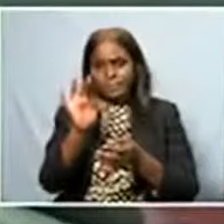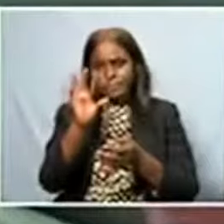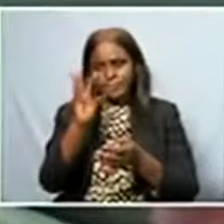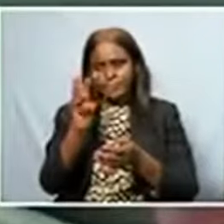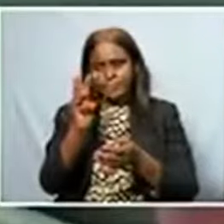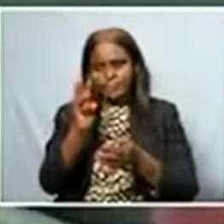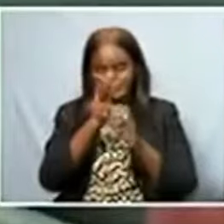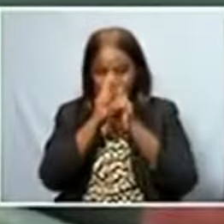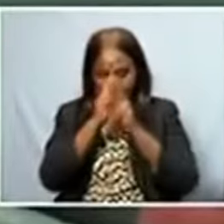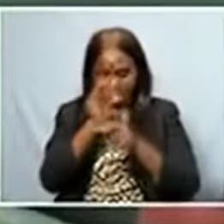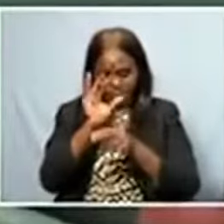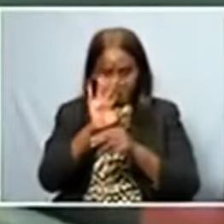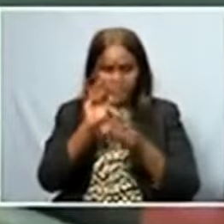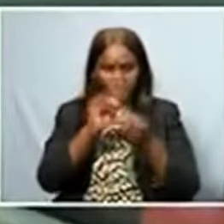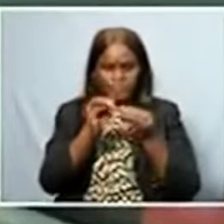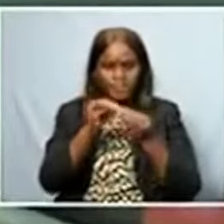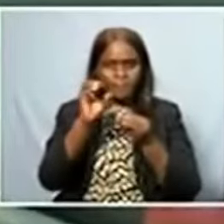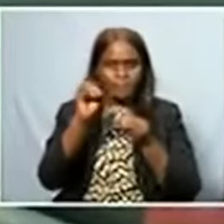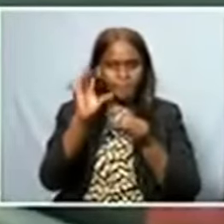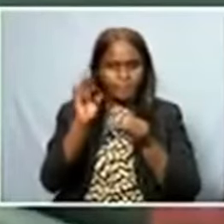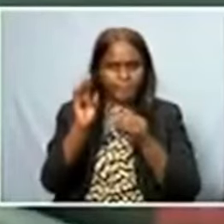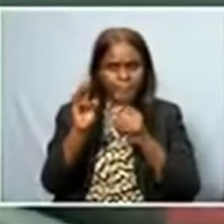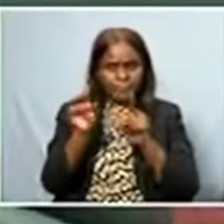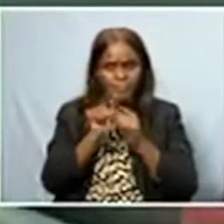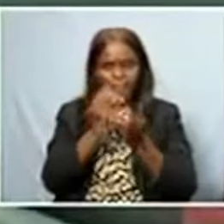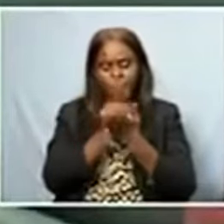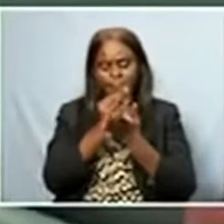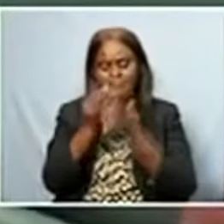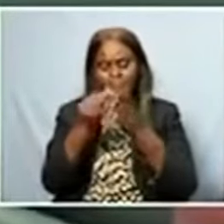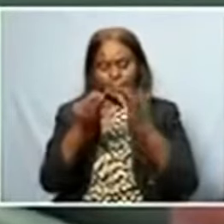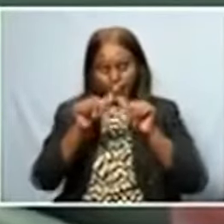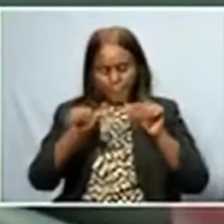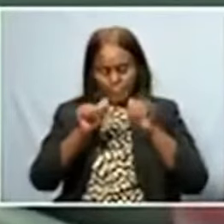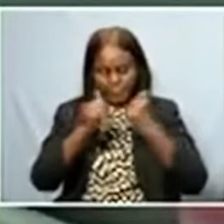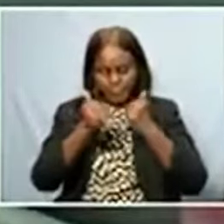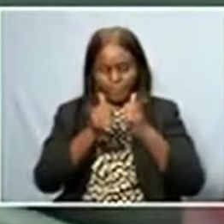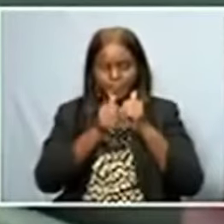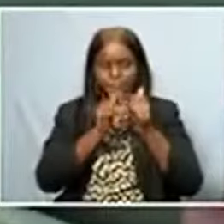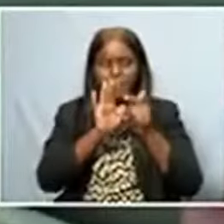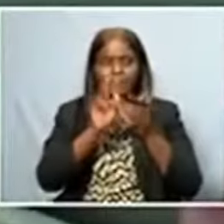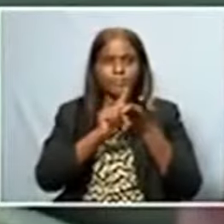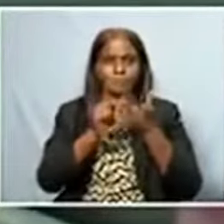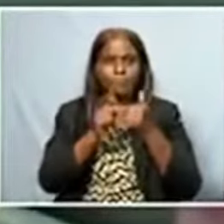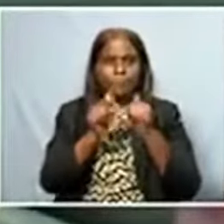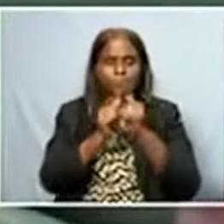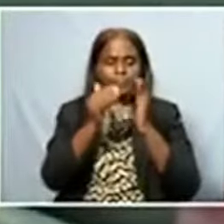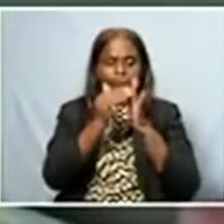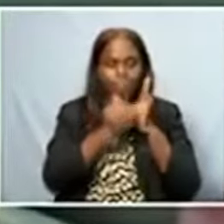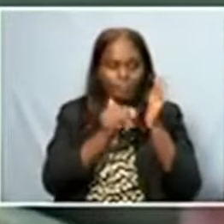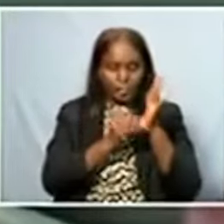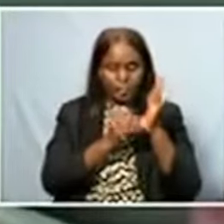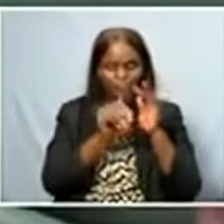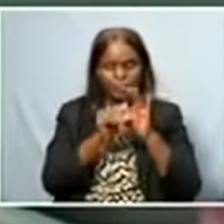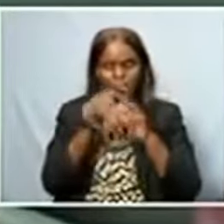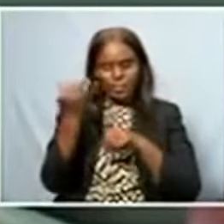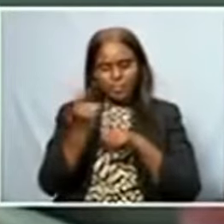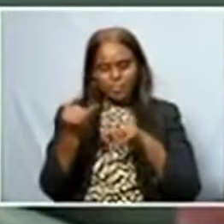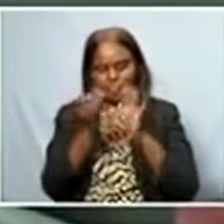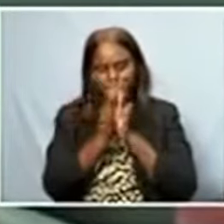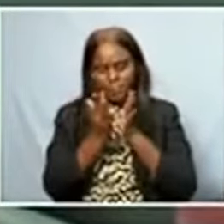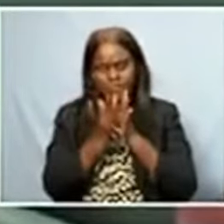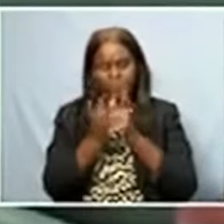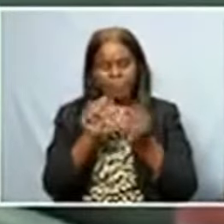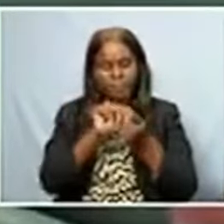248,119,696 in respect of head 07, Office of the Auditor General, in line with the programs as outlined in the Yellow Book,